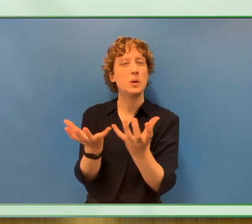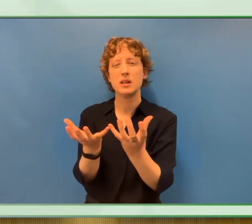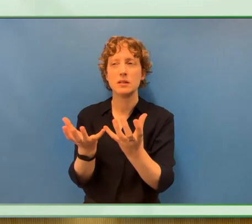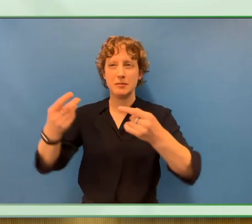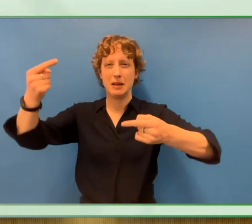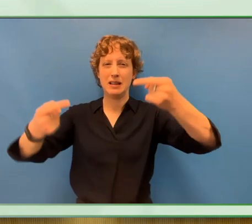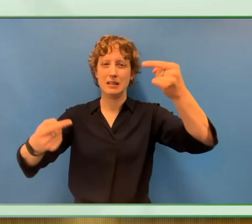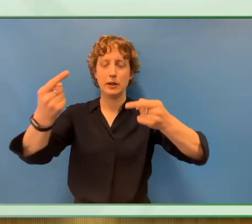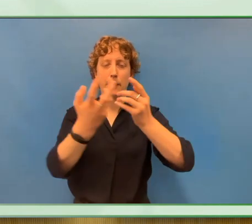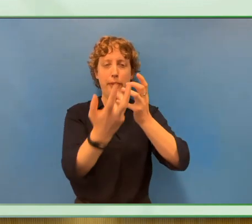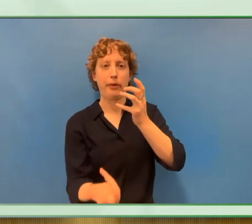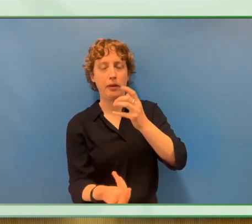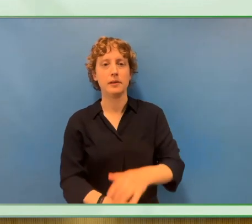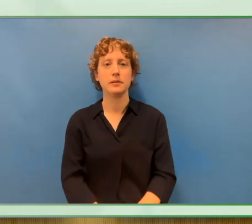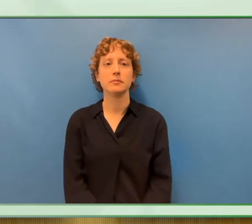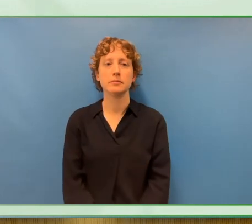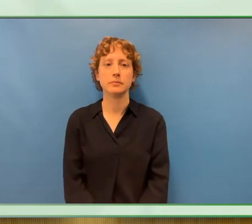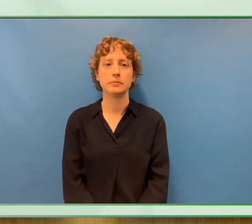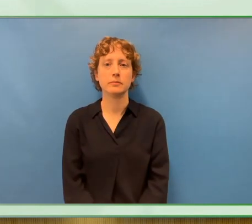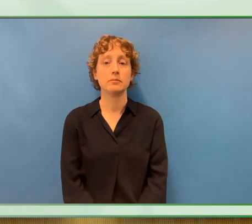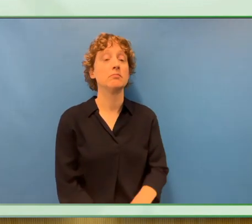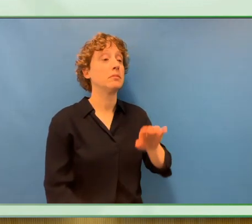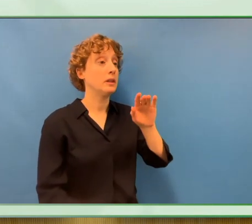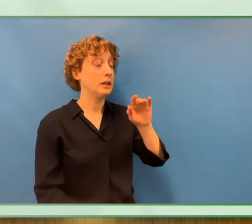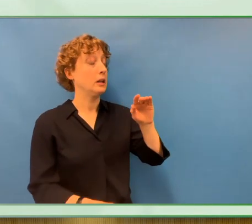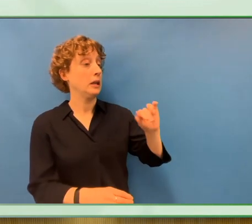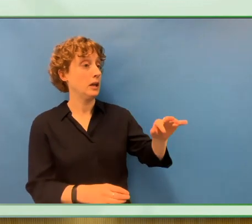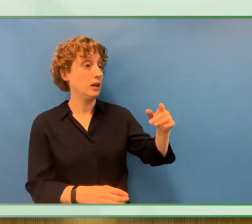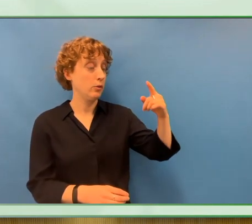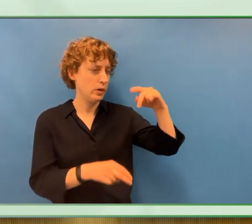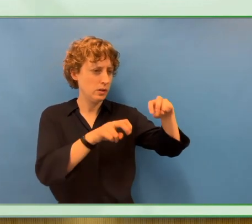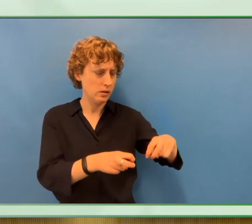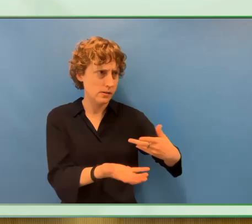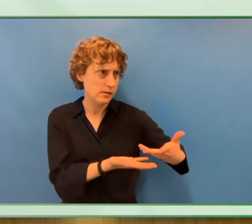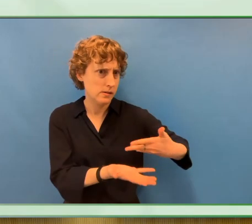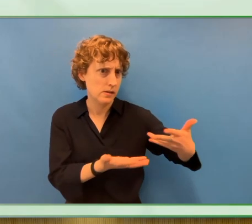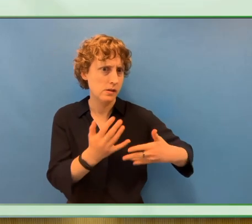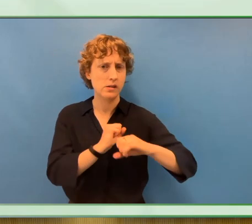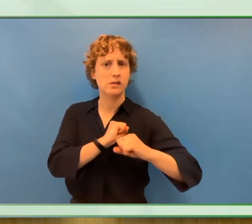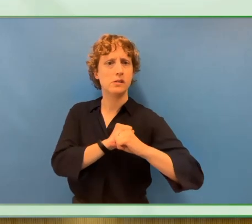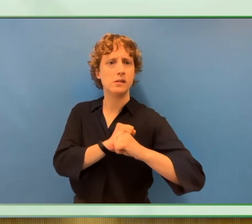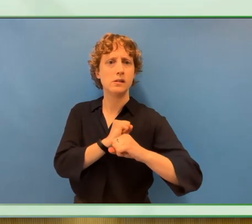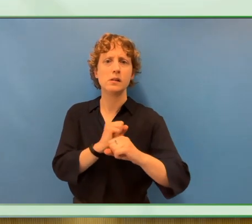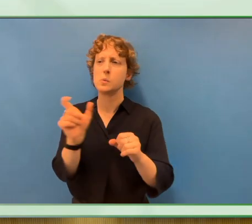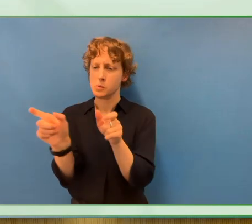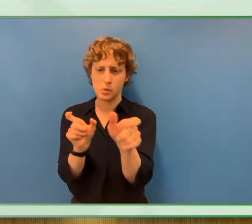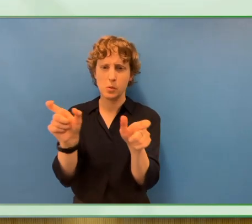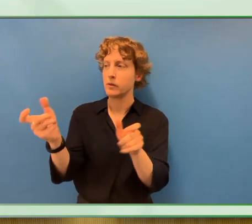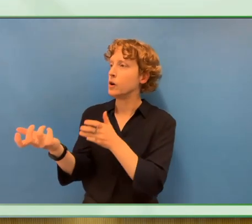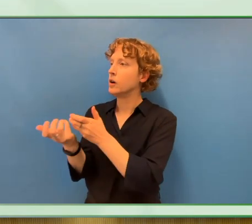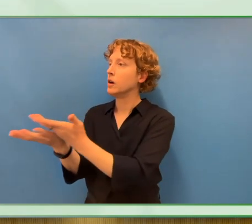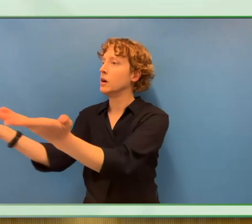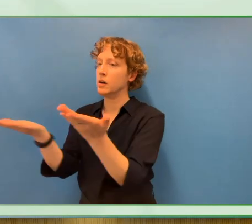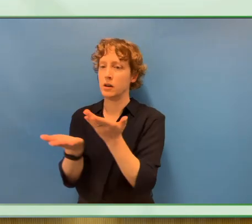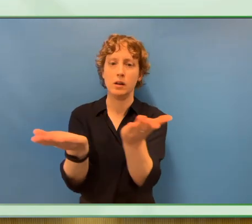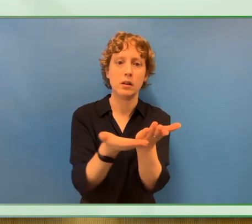we were crafting a campaign and trying to figure out which words to use for which audience, you're right. At the moment, justice doesn't seem to be top of the list. I